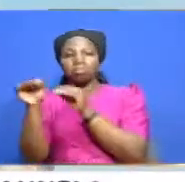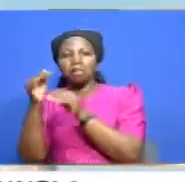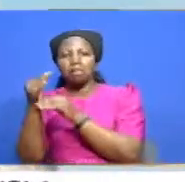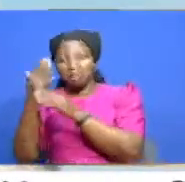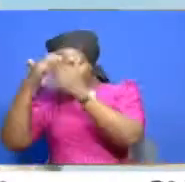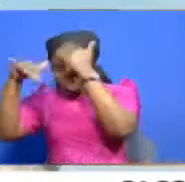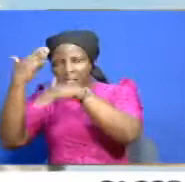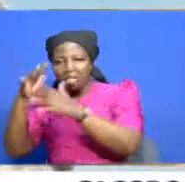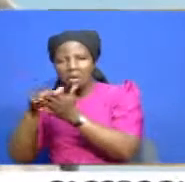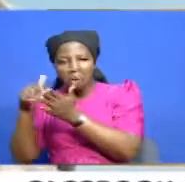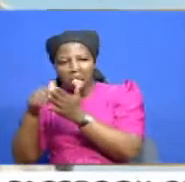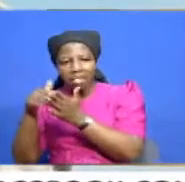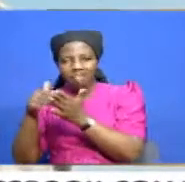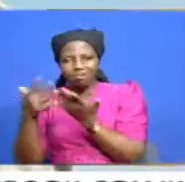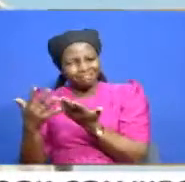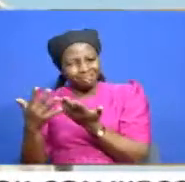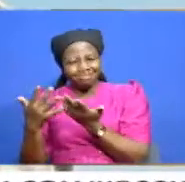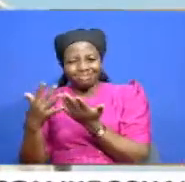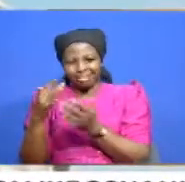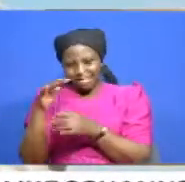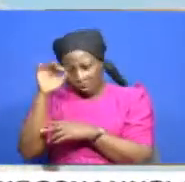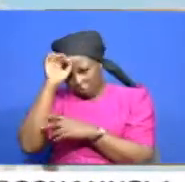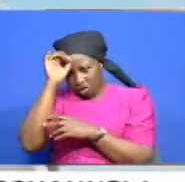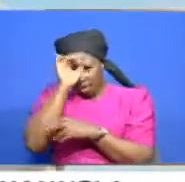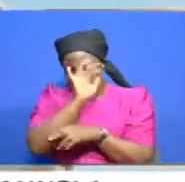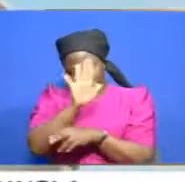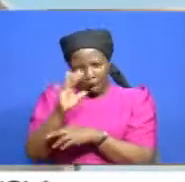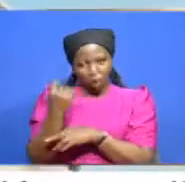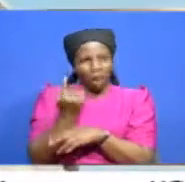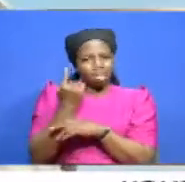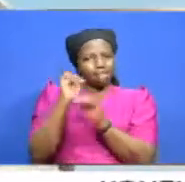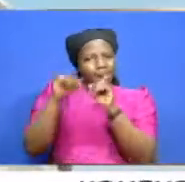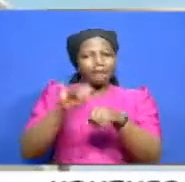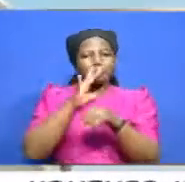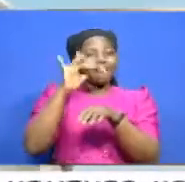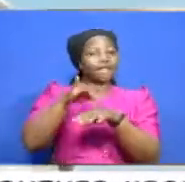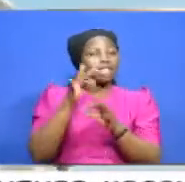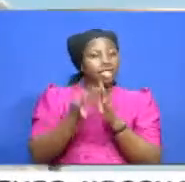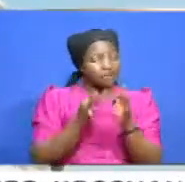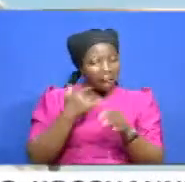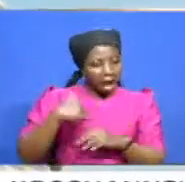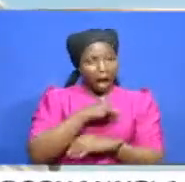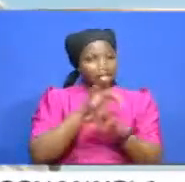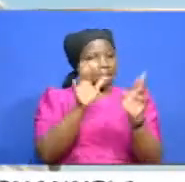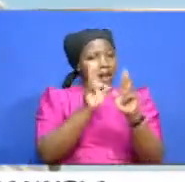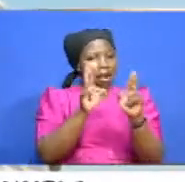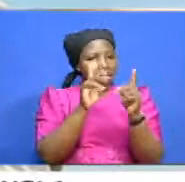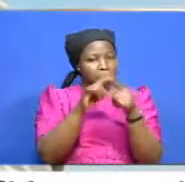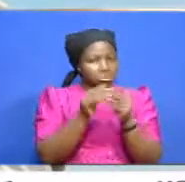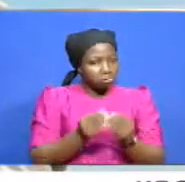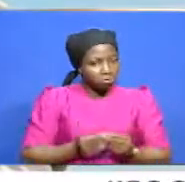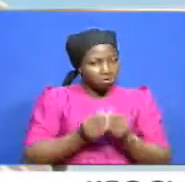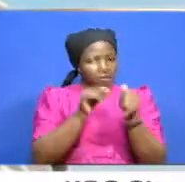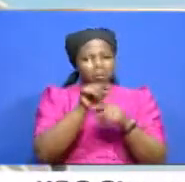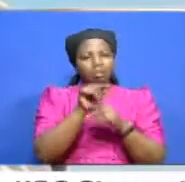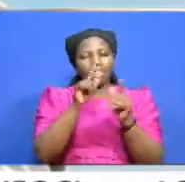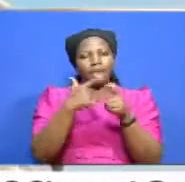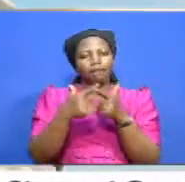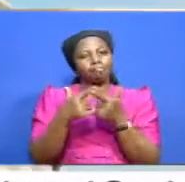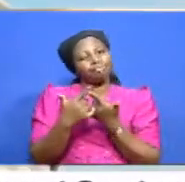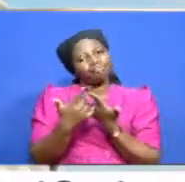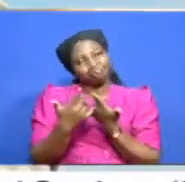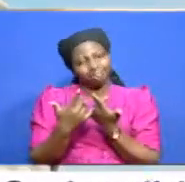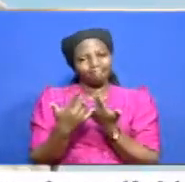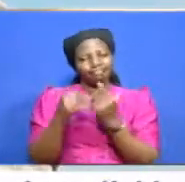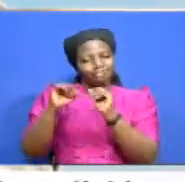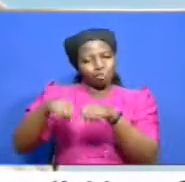will only have affected perception. Mm-hmm. And if we are ready to deal with the perception bit of this, it could have just